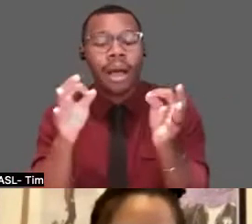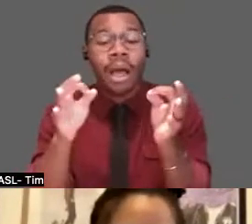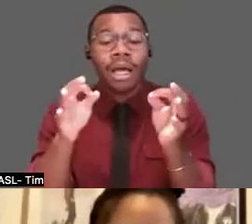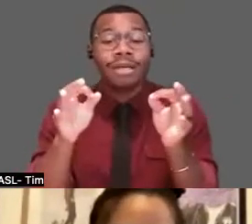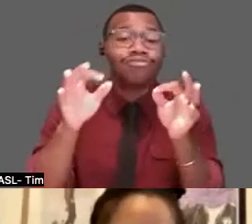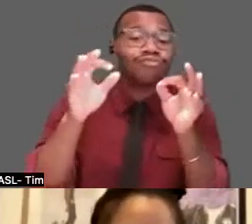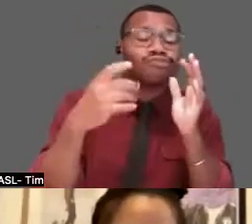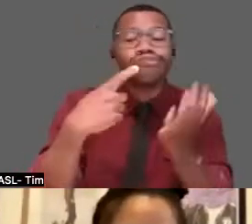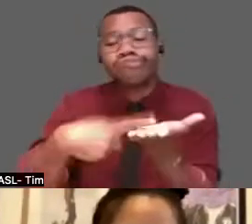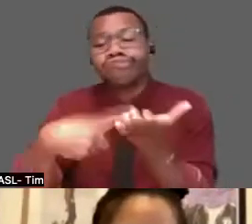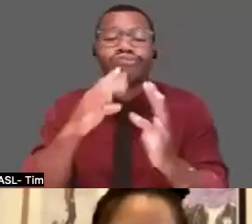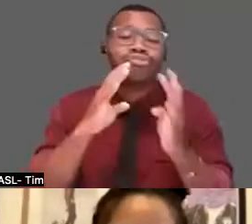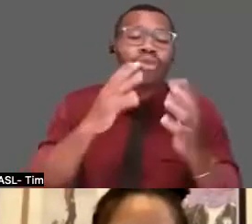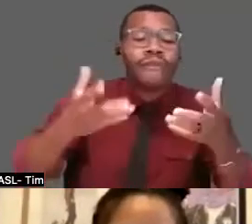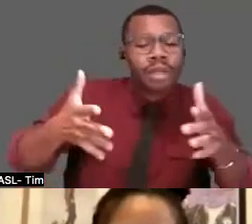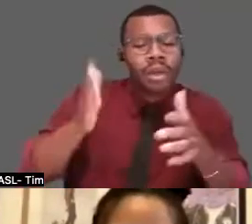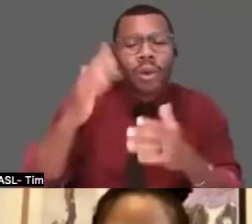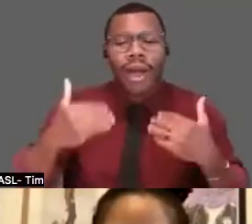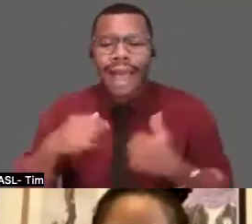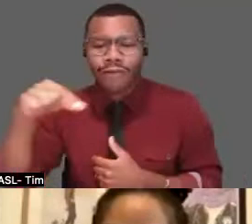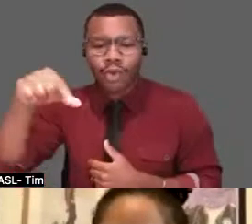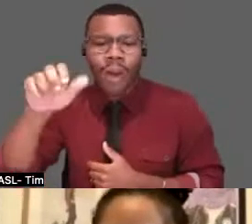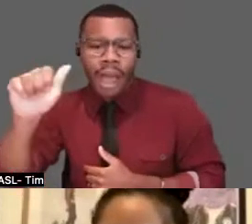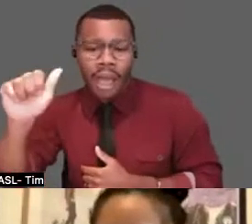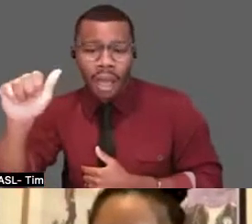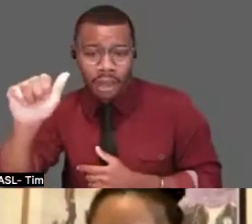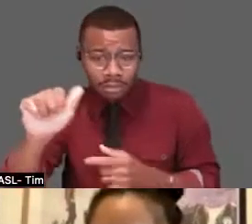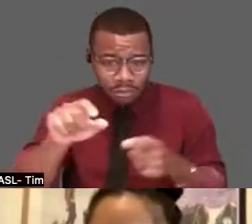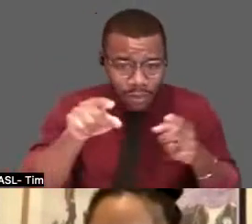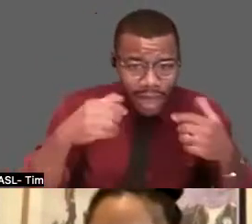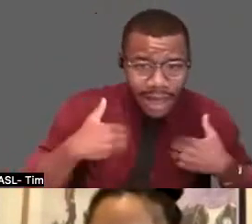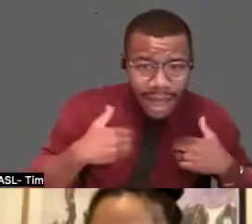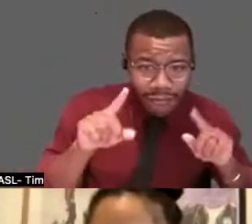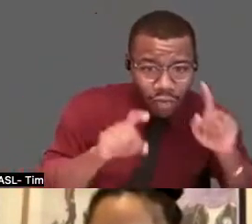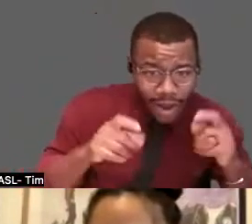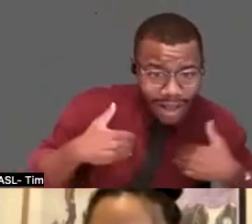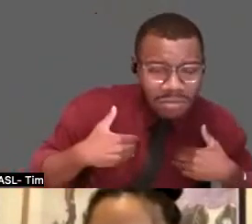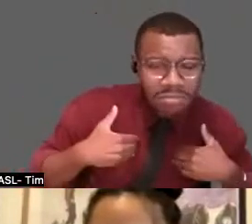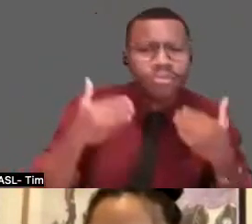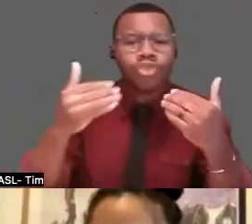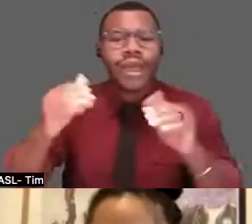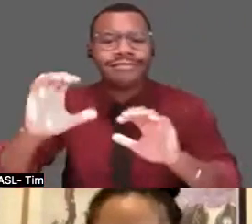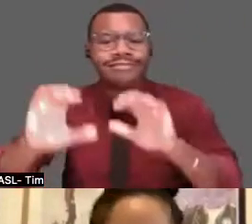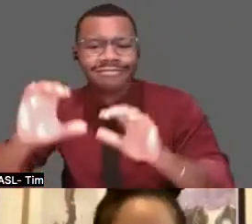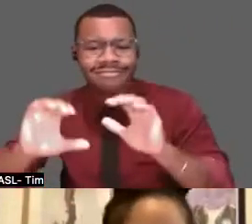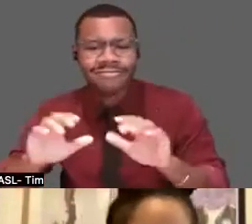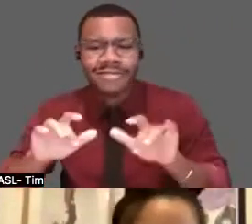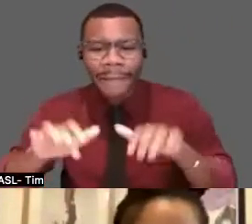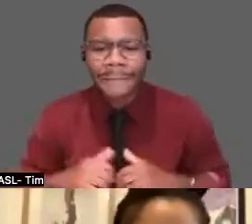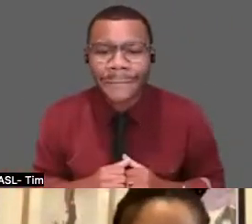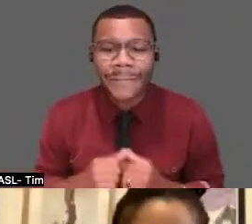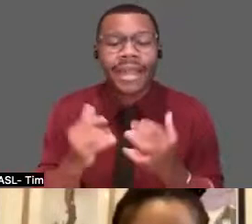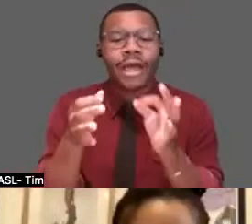by Studio's Melania Graham. So please drop questions in the chat as they come. André, the space is yours to guide.